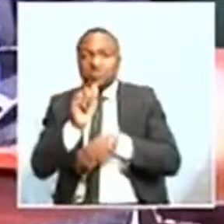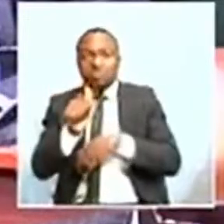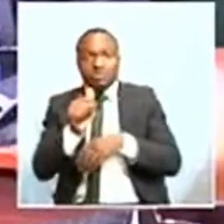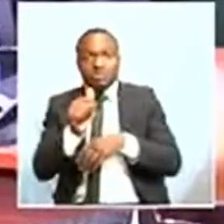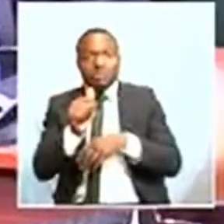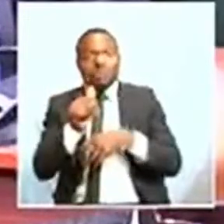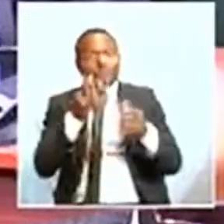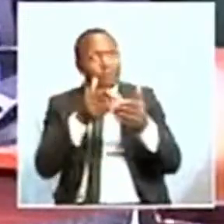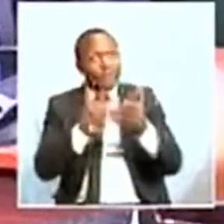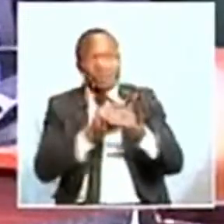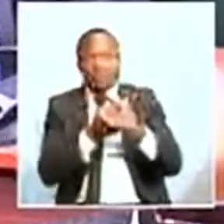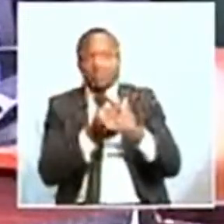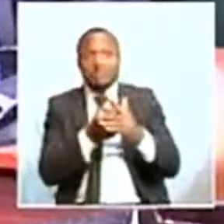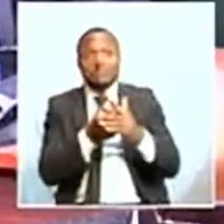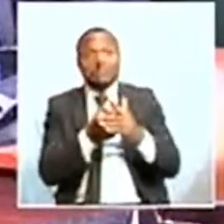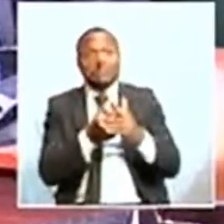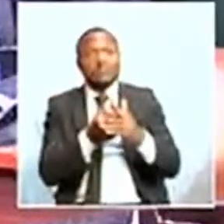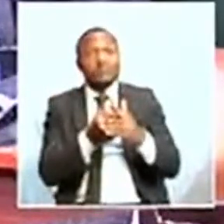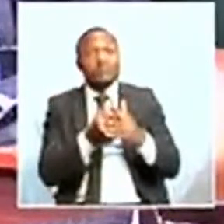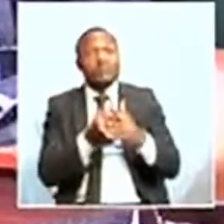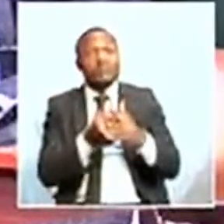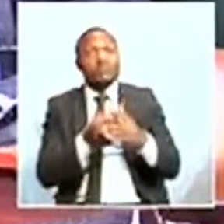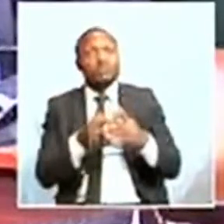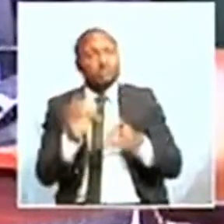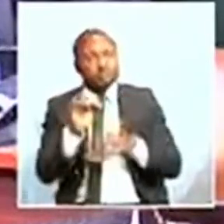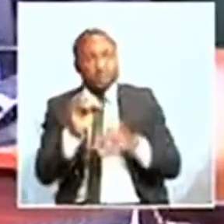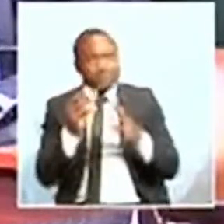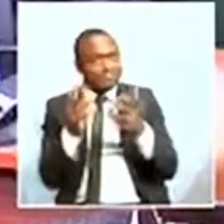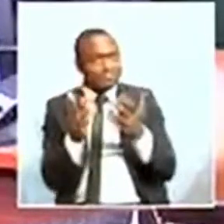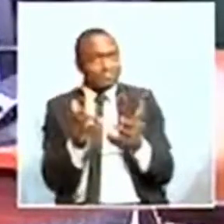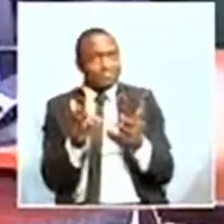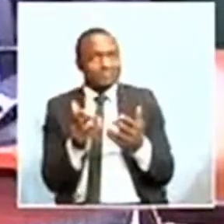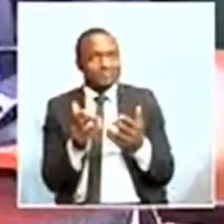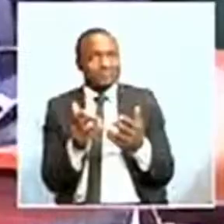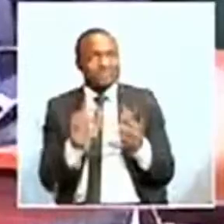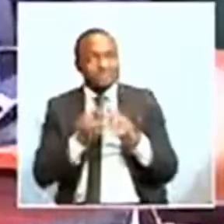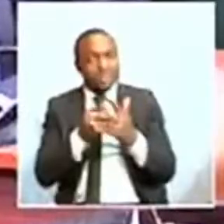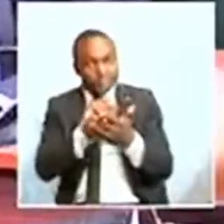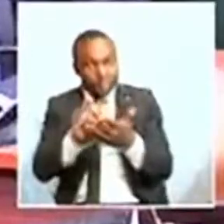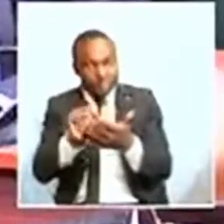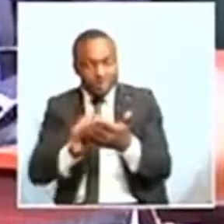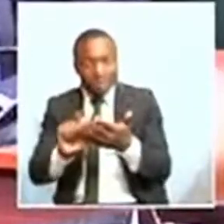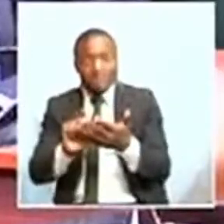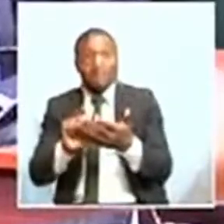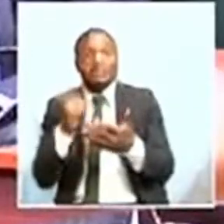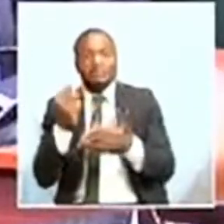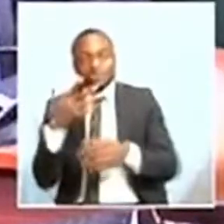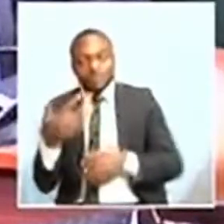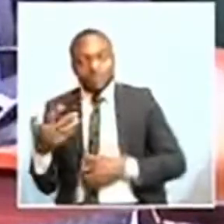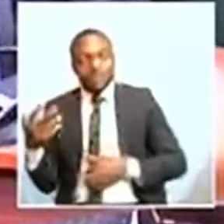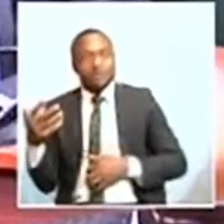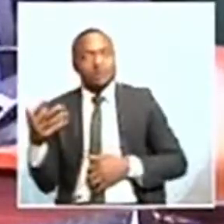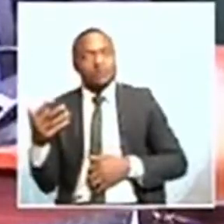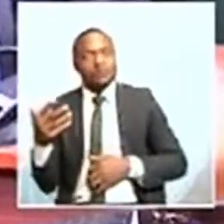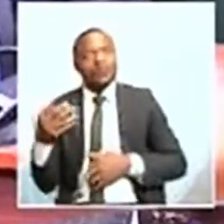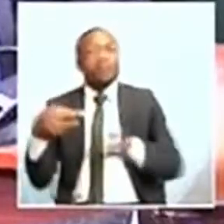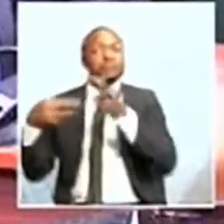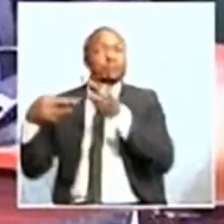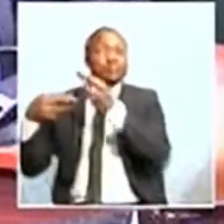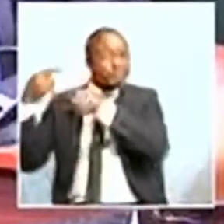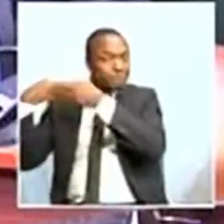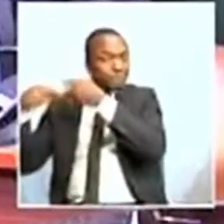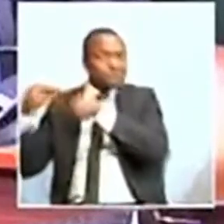because you cannot. I cannot start overhauling something to start now writing on your own. The only thing that probably we have removed is a